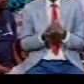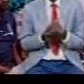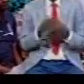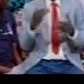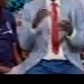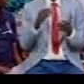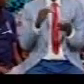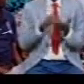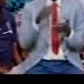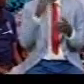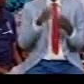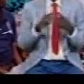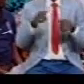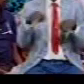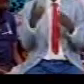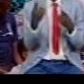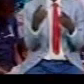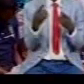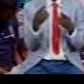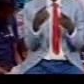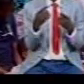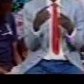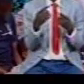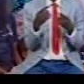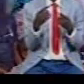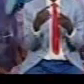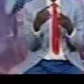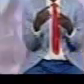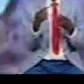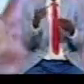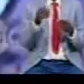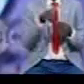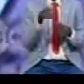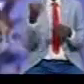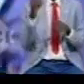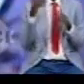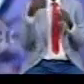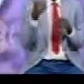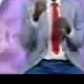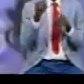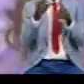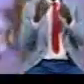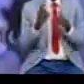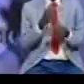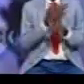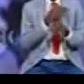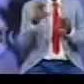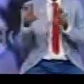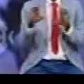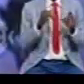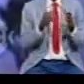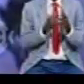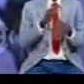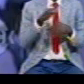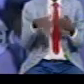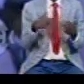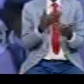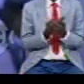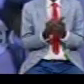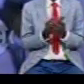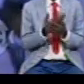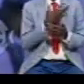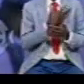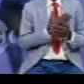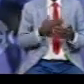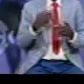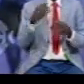to further confirm. Additionally, he wrote another about 10 other tests. I went to do it. got in touch with him for the result, and he told